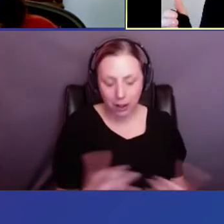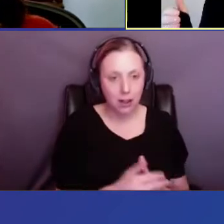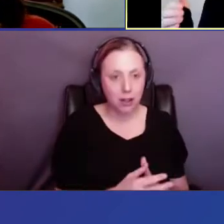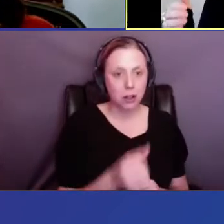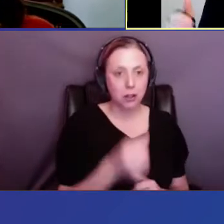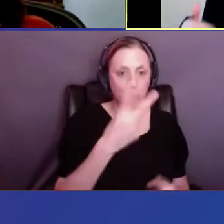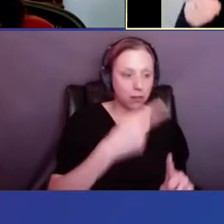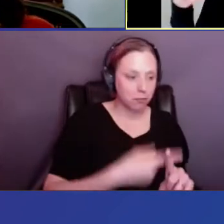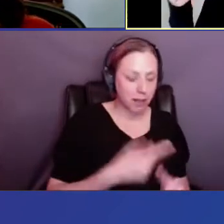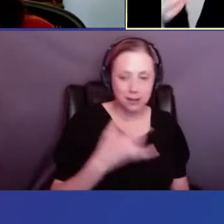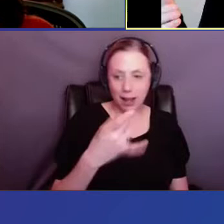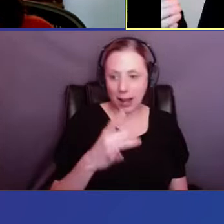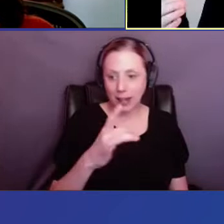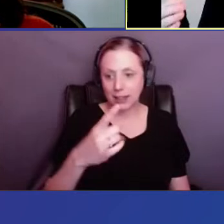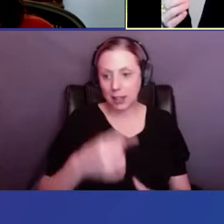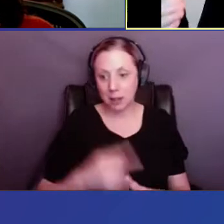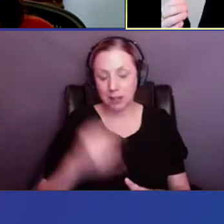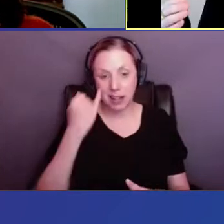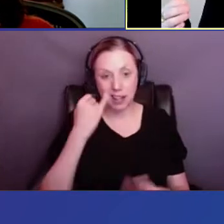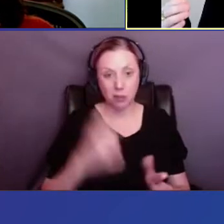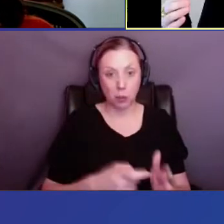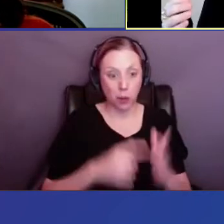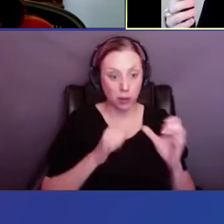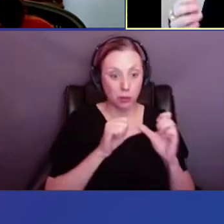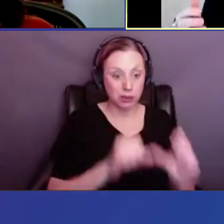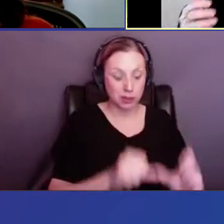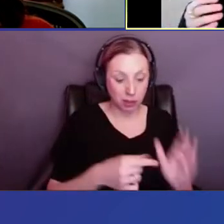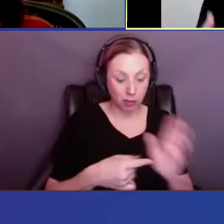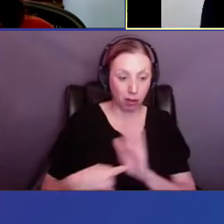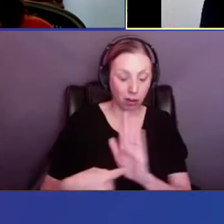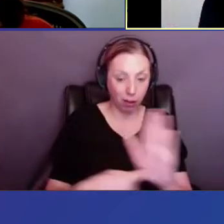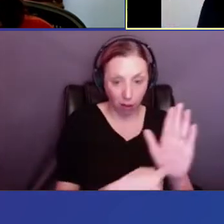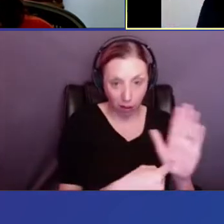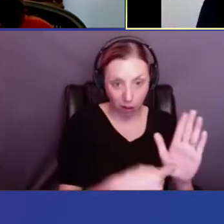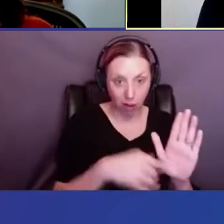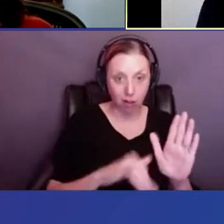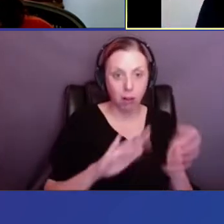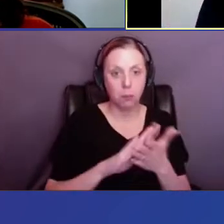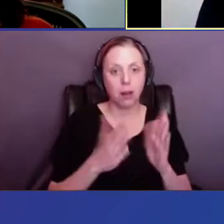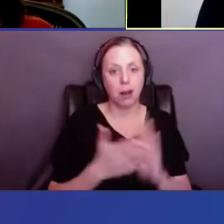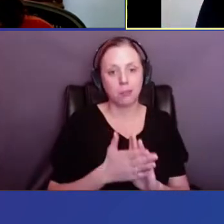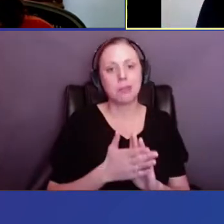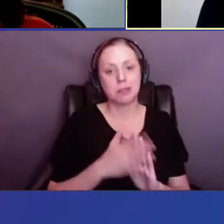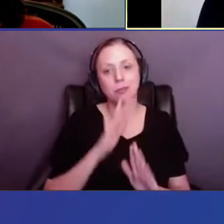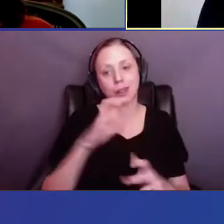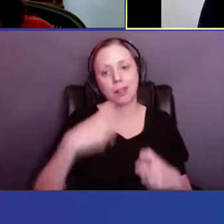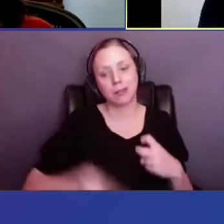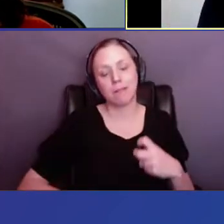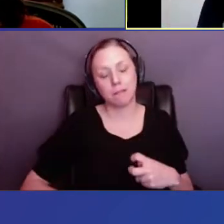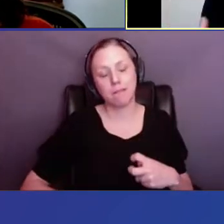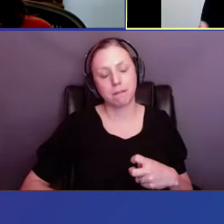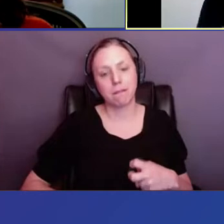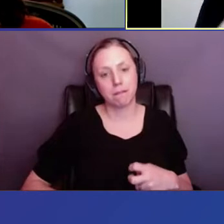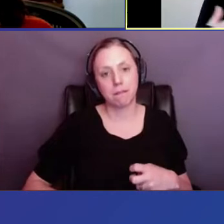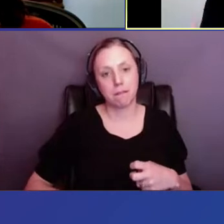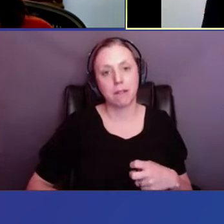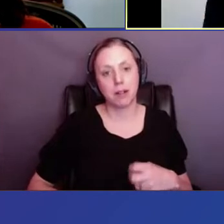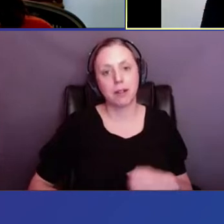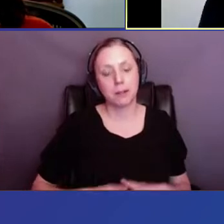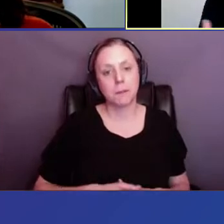18 months, if you need to continue to demonstrate that, it becomes very difficult. And